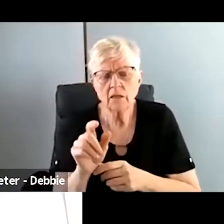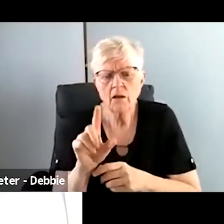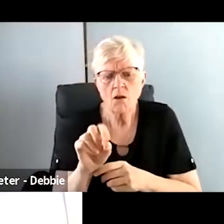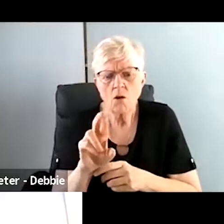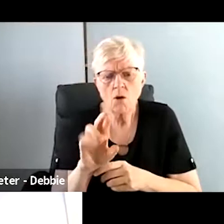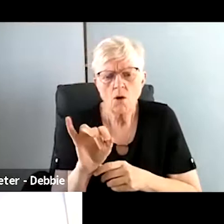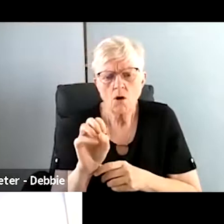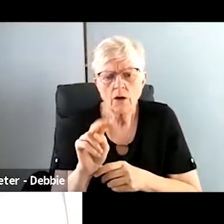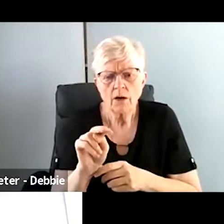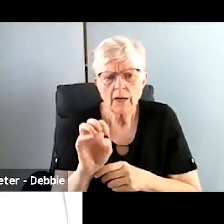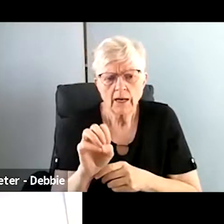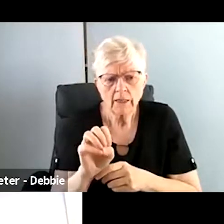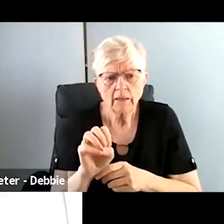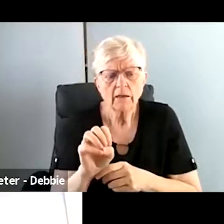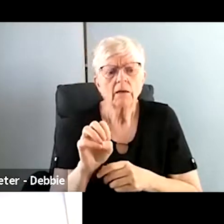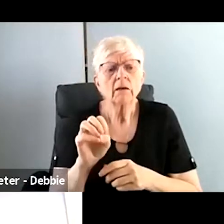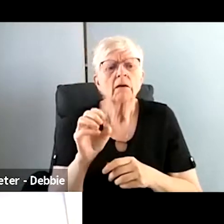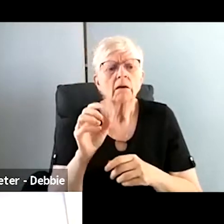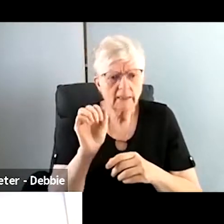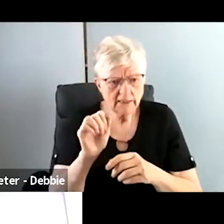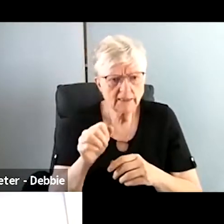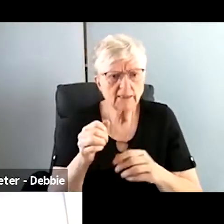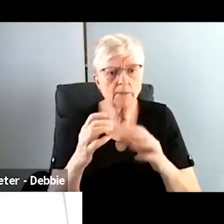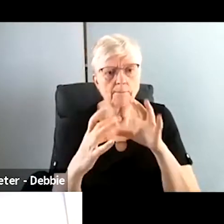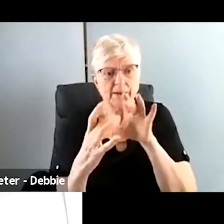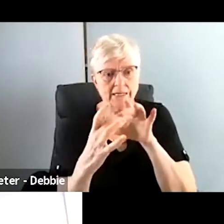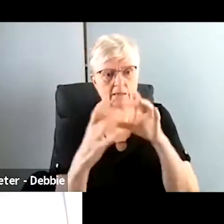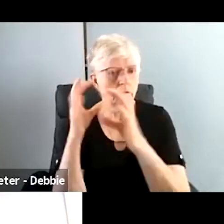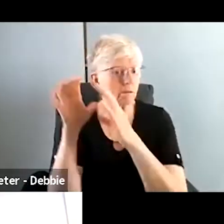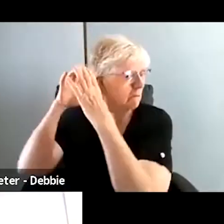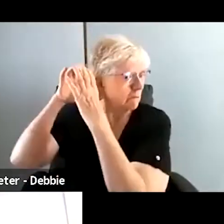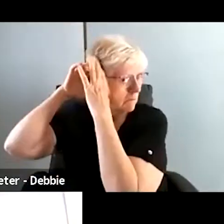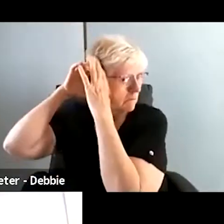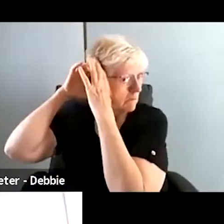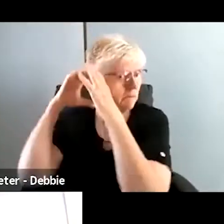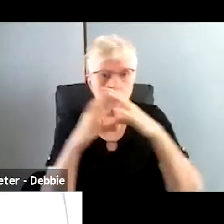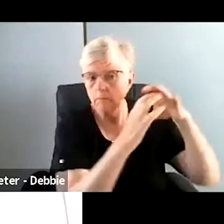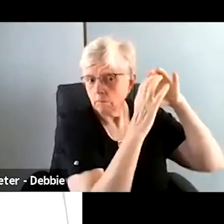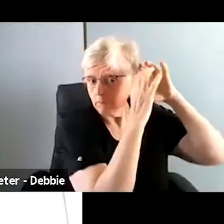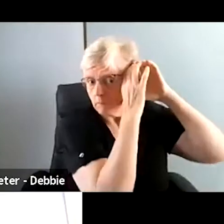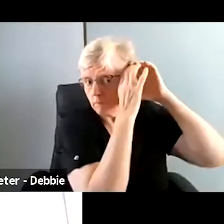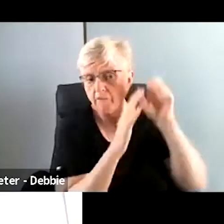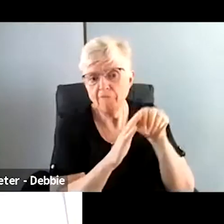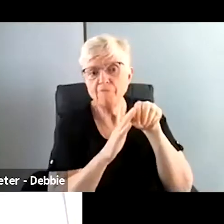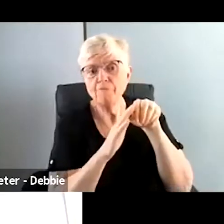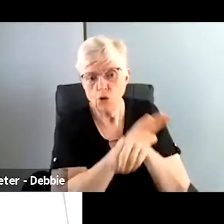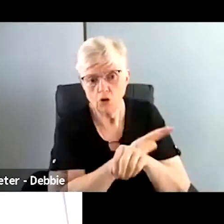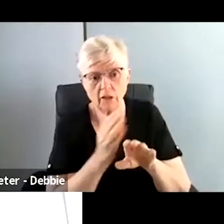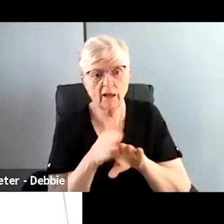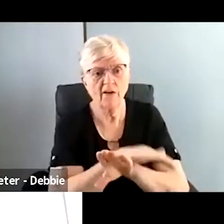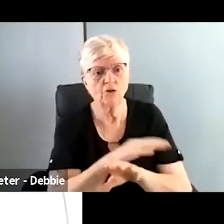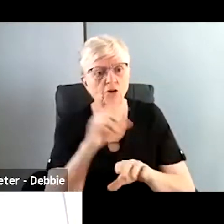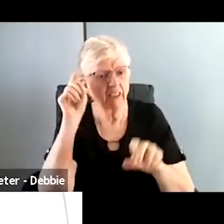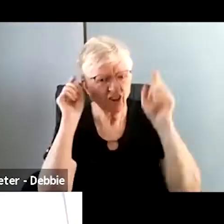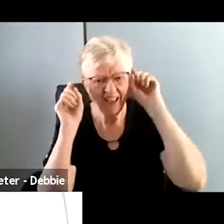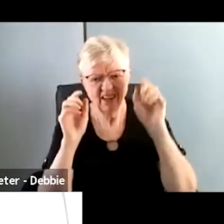Specifically, ones that go fully over the hearing aids are probably going to be better than ones like what I'm